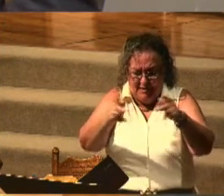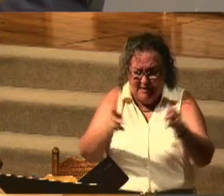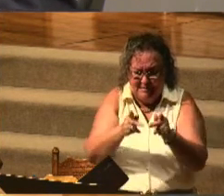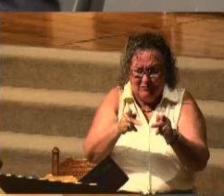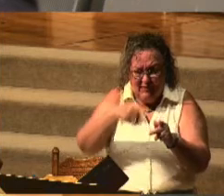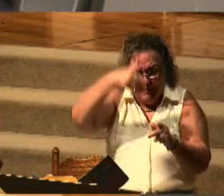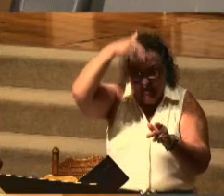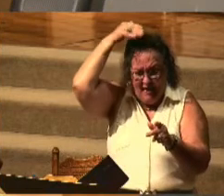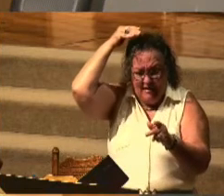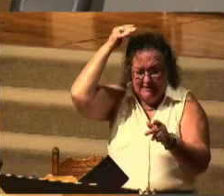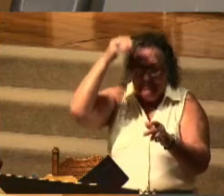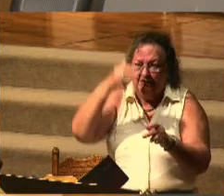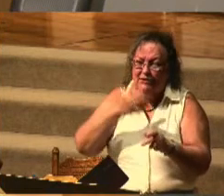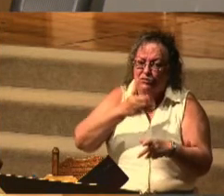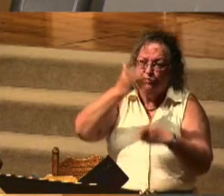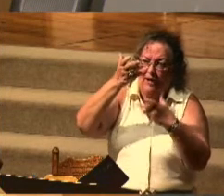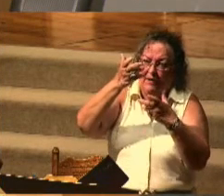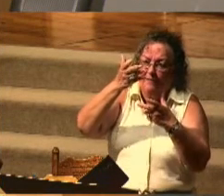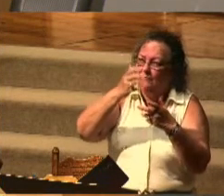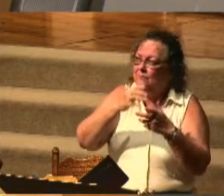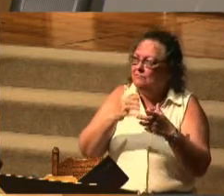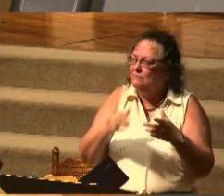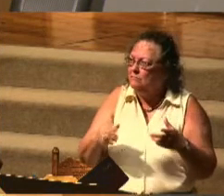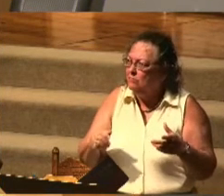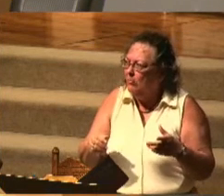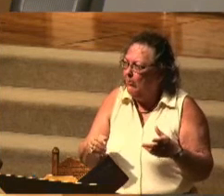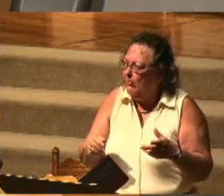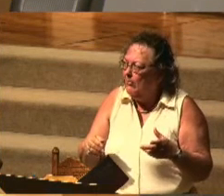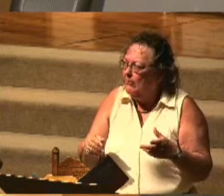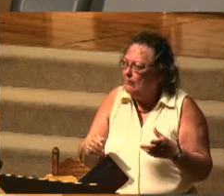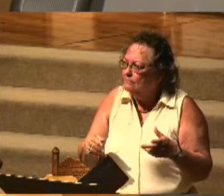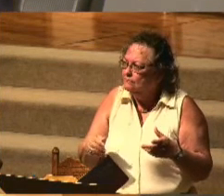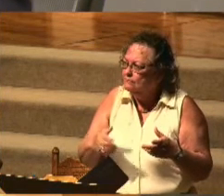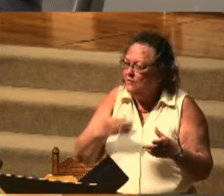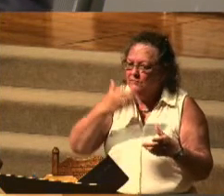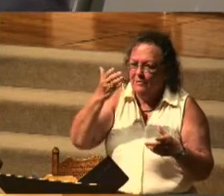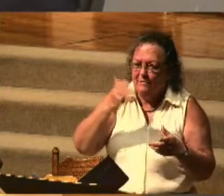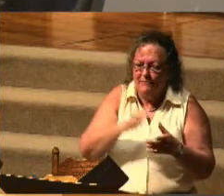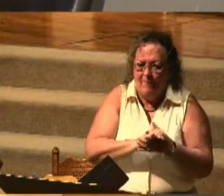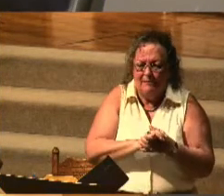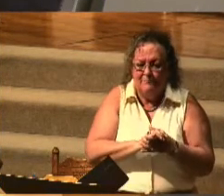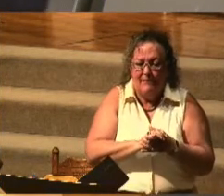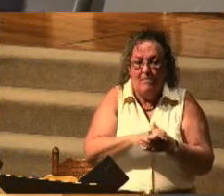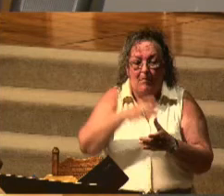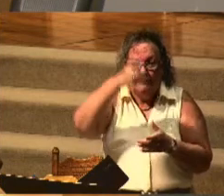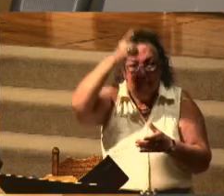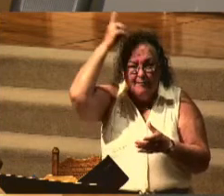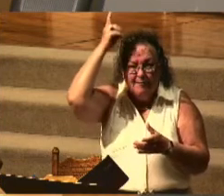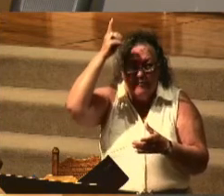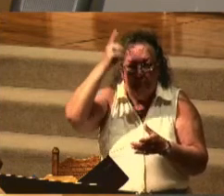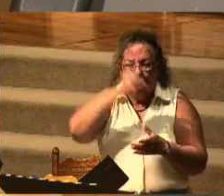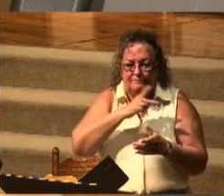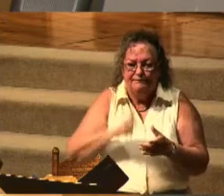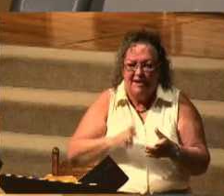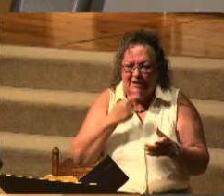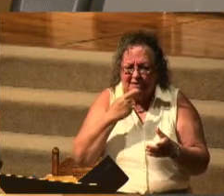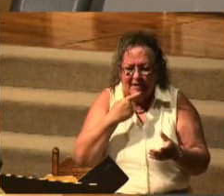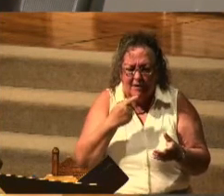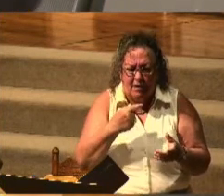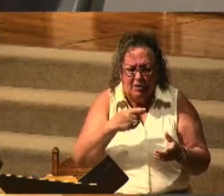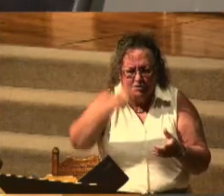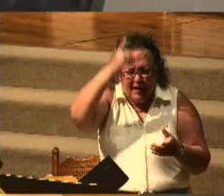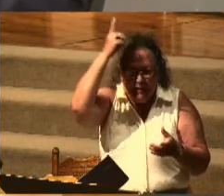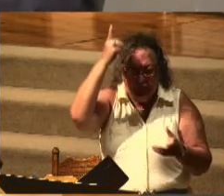limited voice. He was crying. That's what that means. Daniel, the king spake and said, O